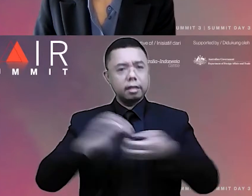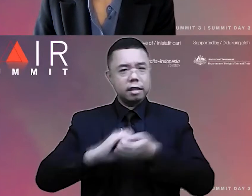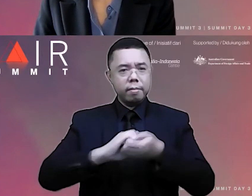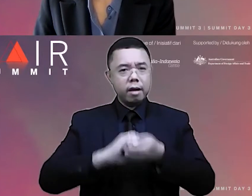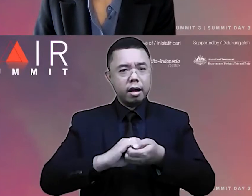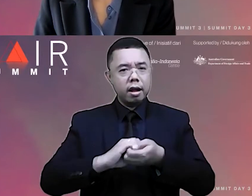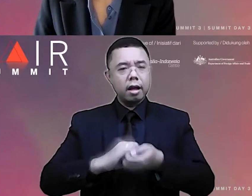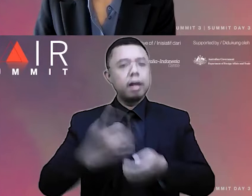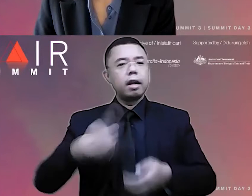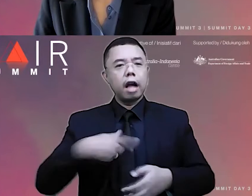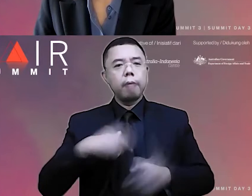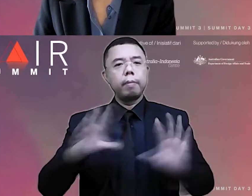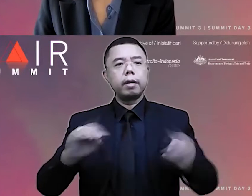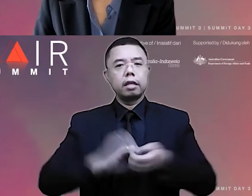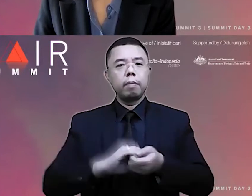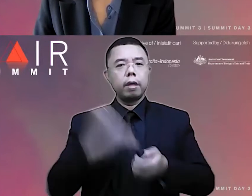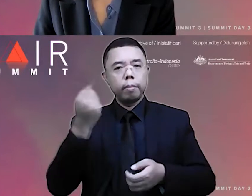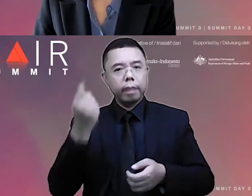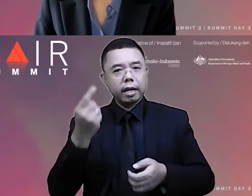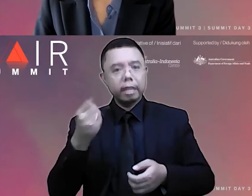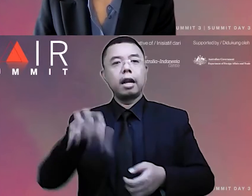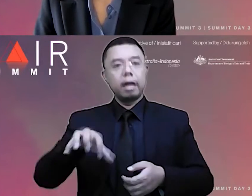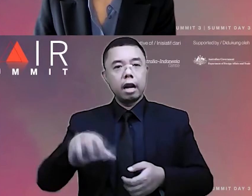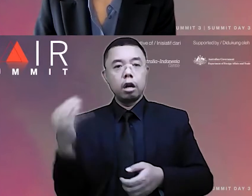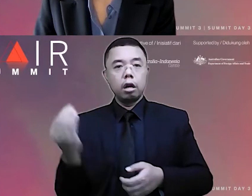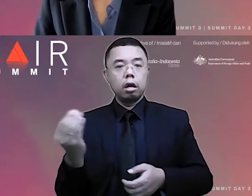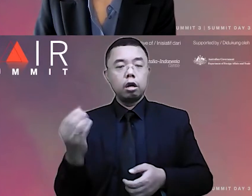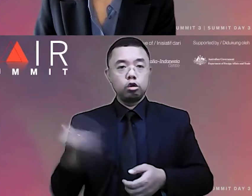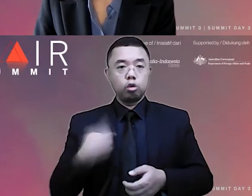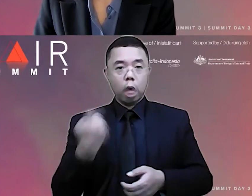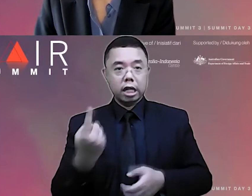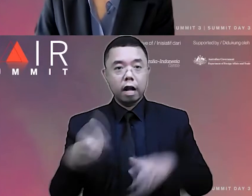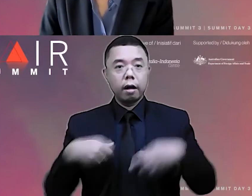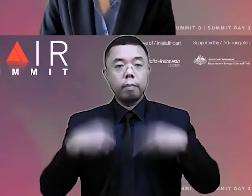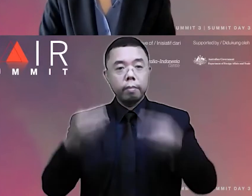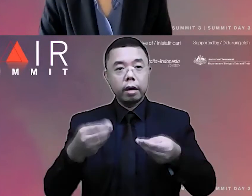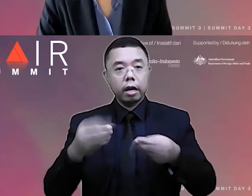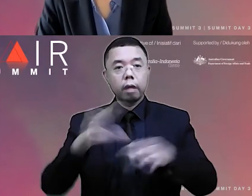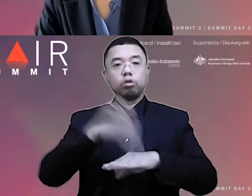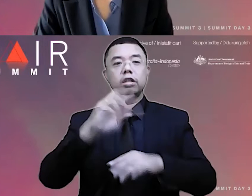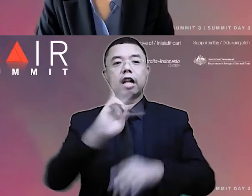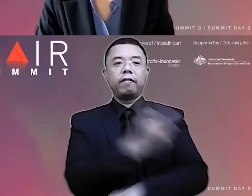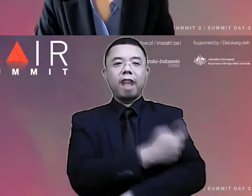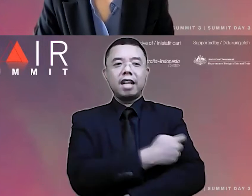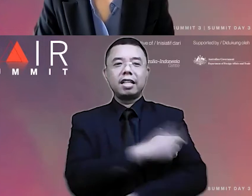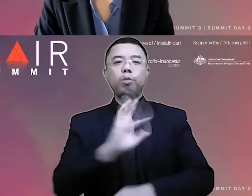provide vaccination center, not only in Jogja as one of our primary city, but in Jakarta, but also in